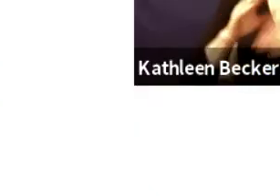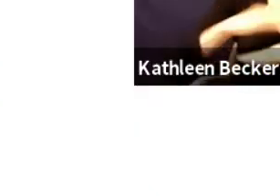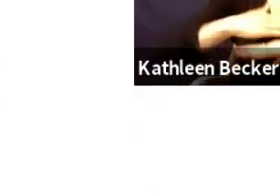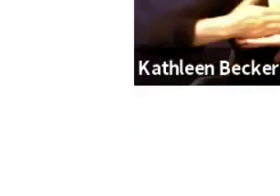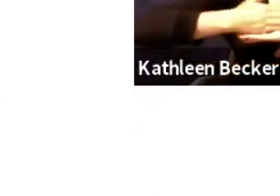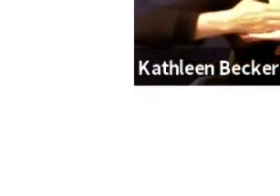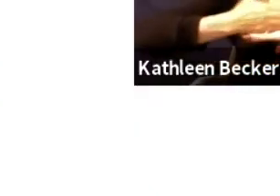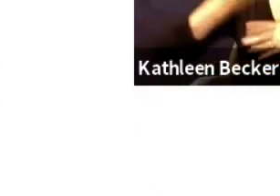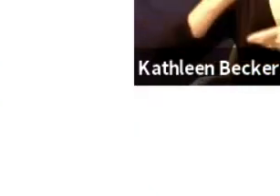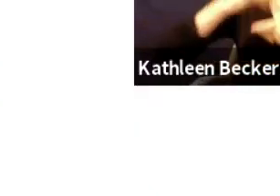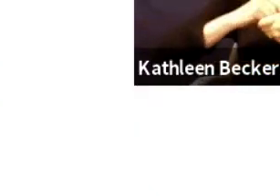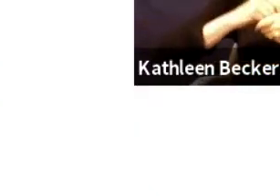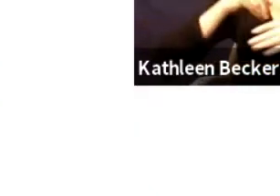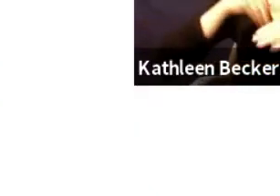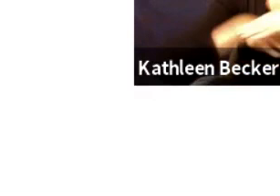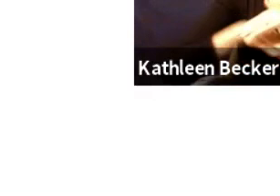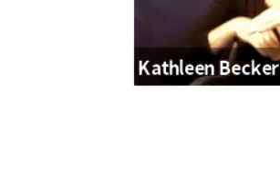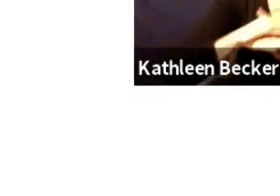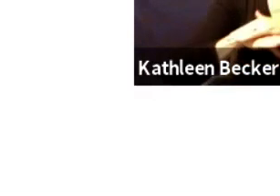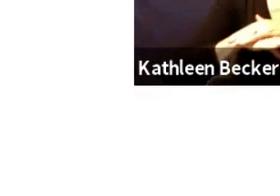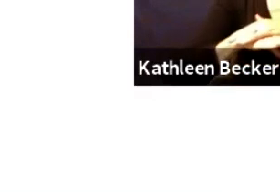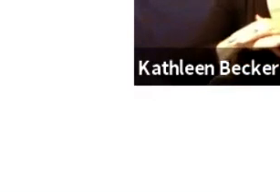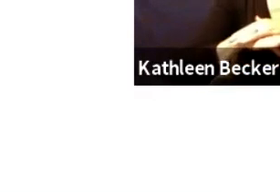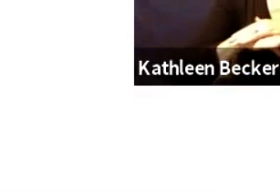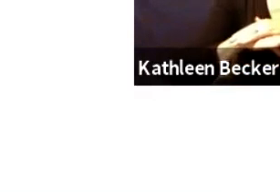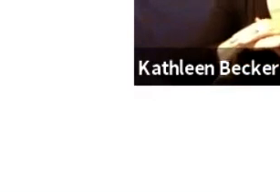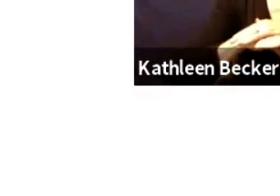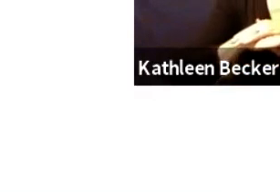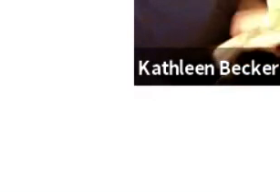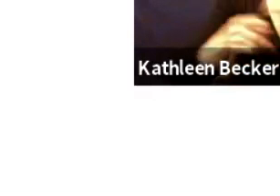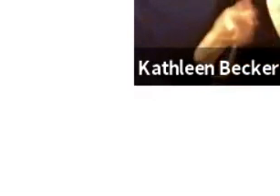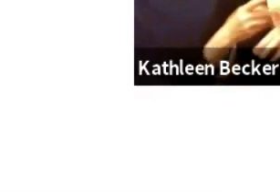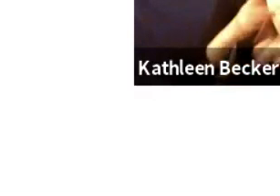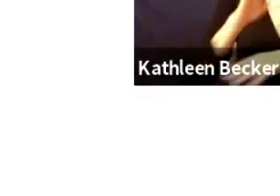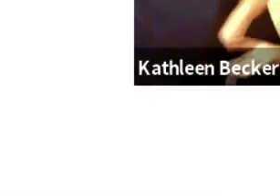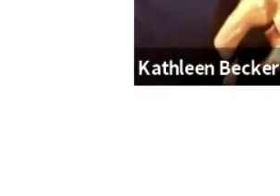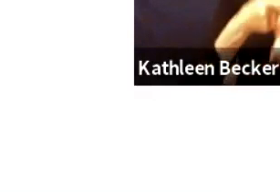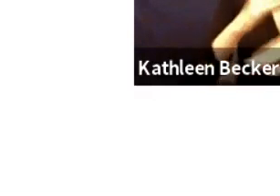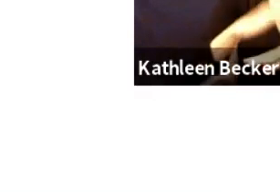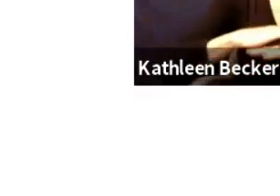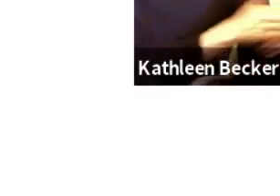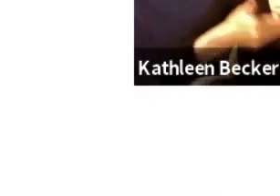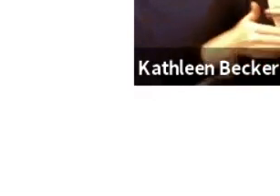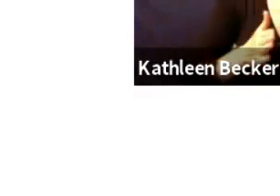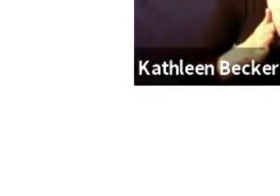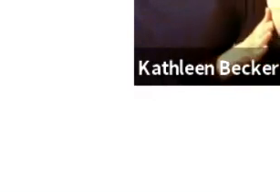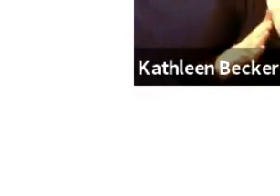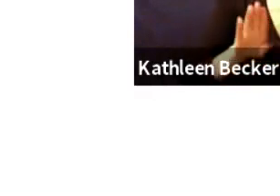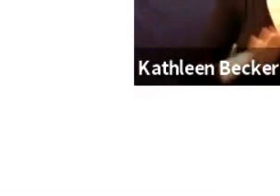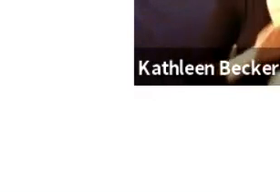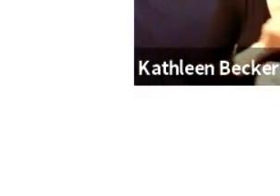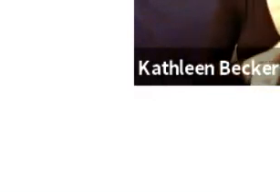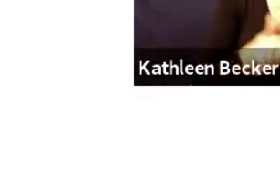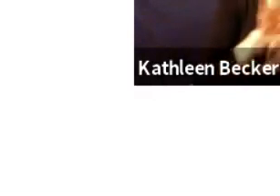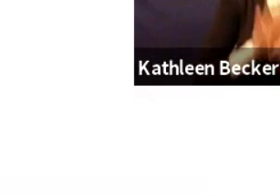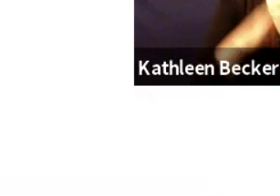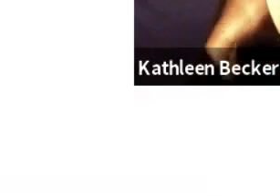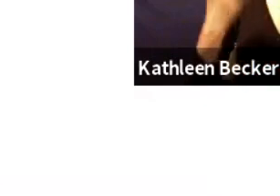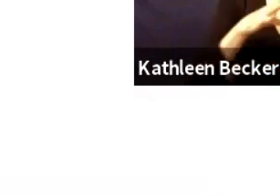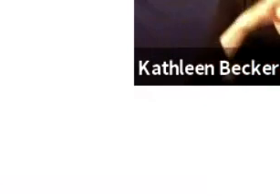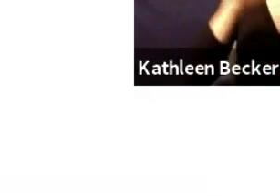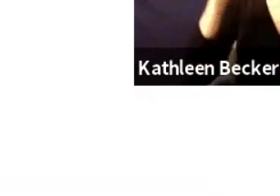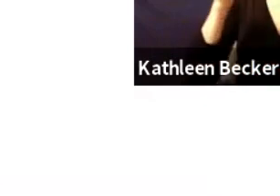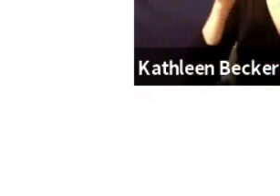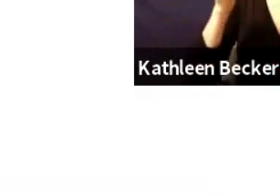Chromebooks include accessibility right out of the box, unlocking learning experiences for students with